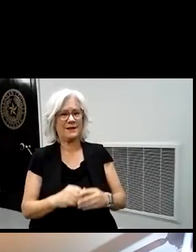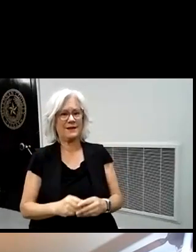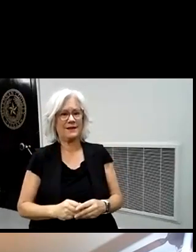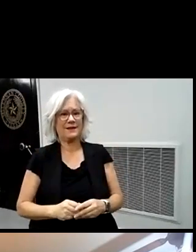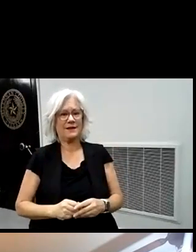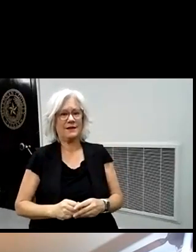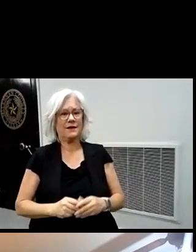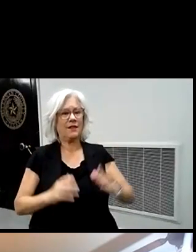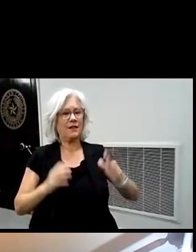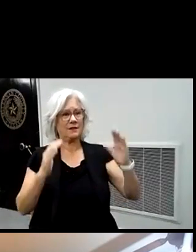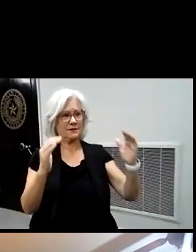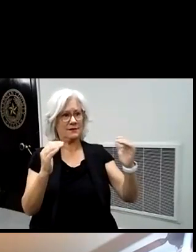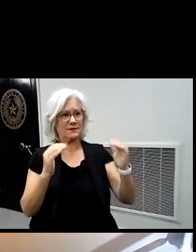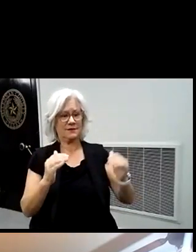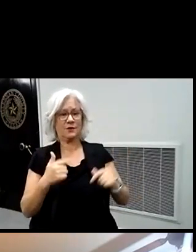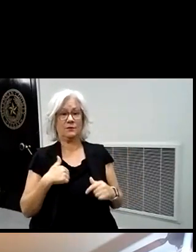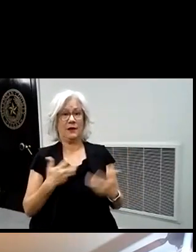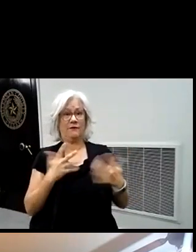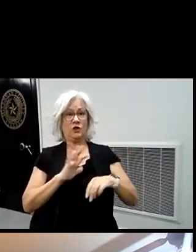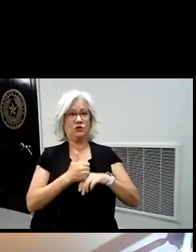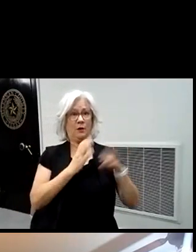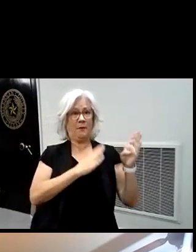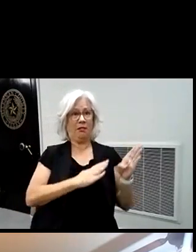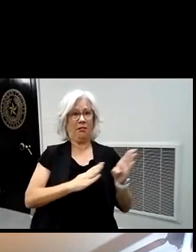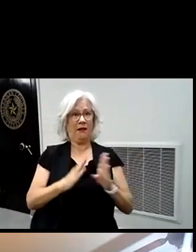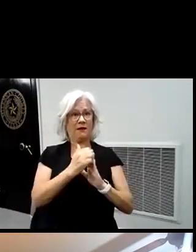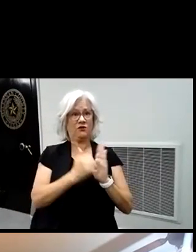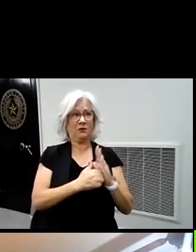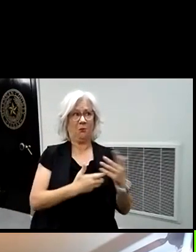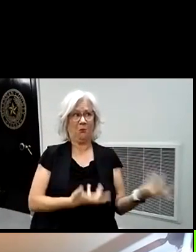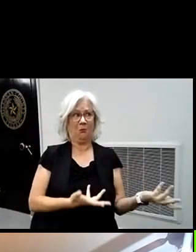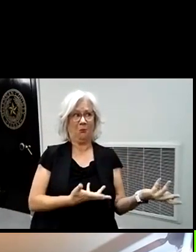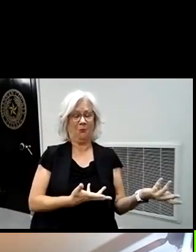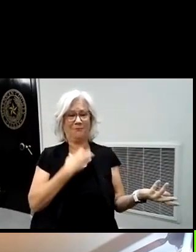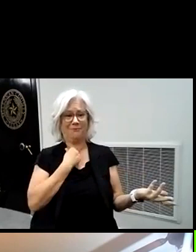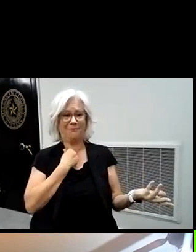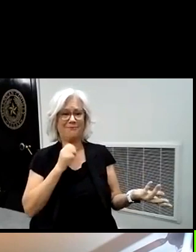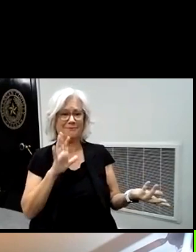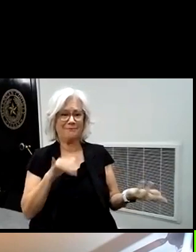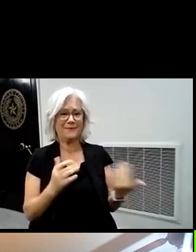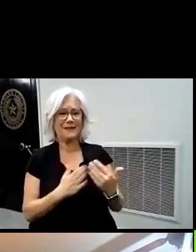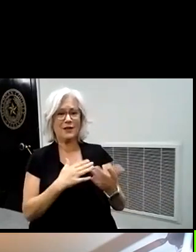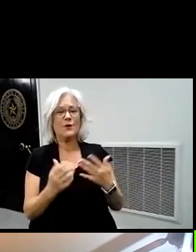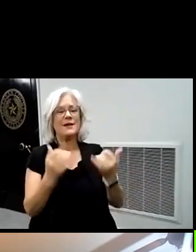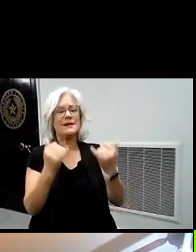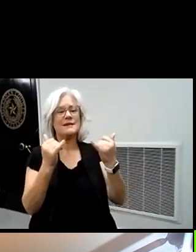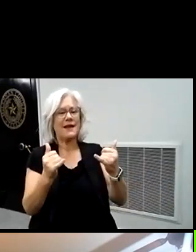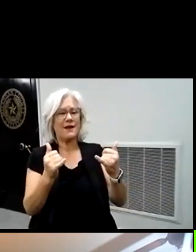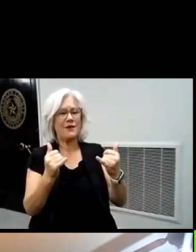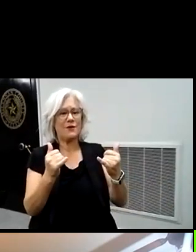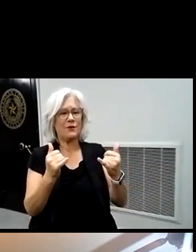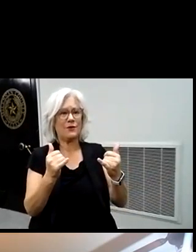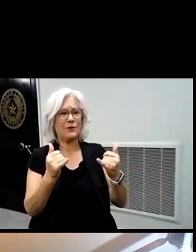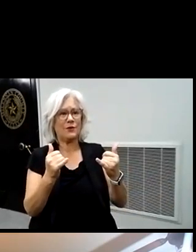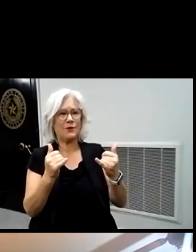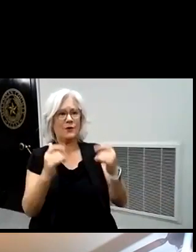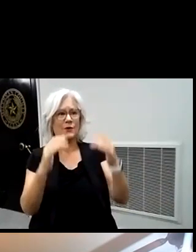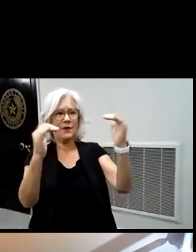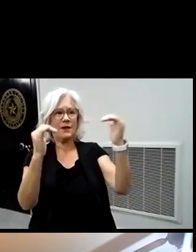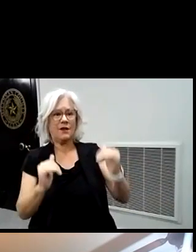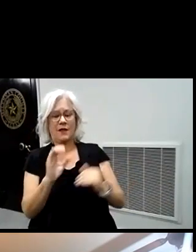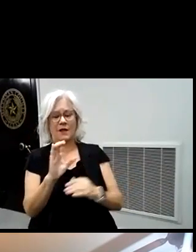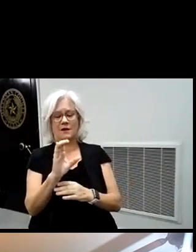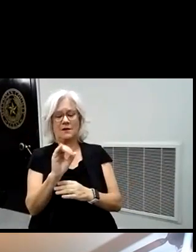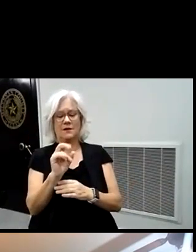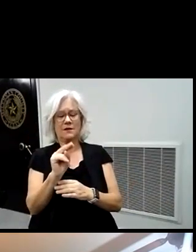So much for the well-planned agenda. All right, this time we will go to under the consent